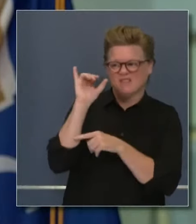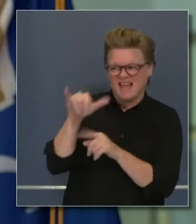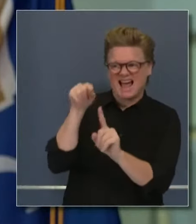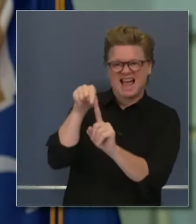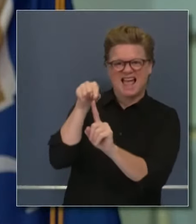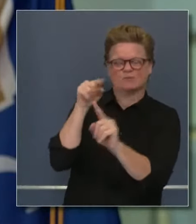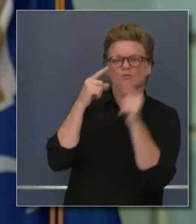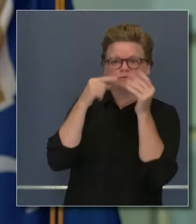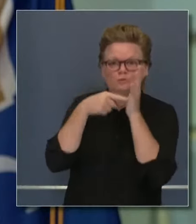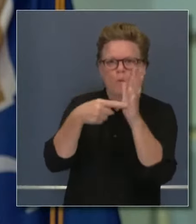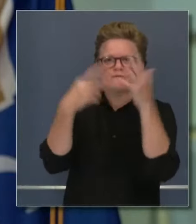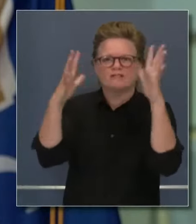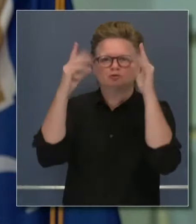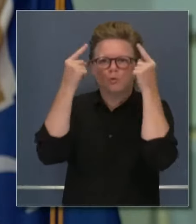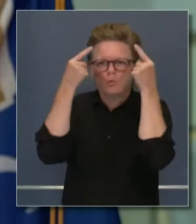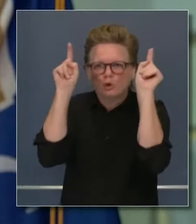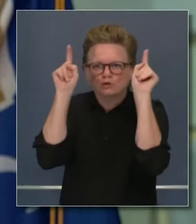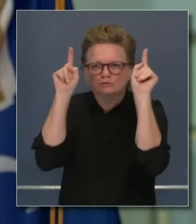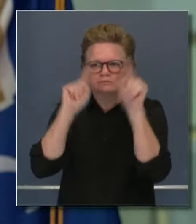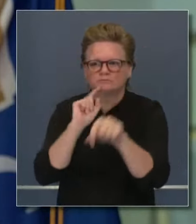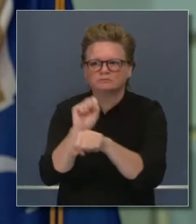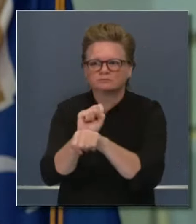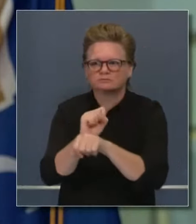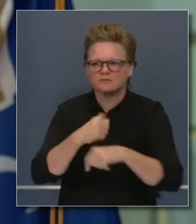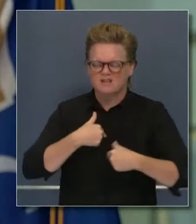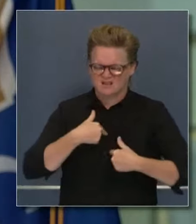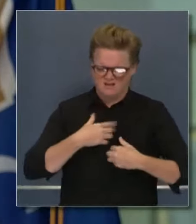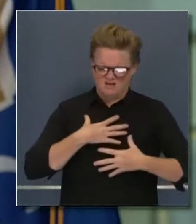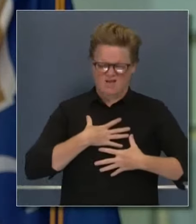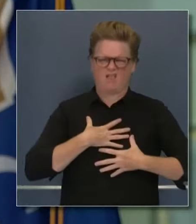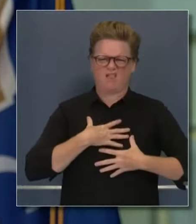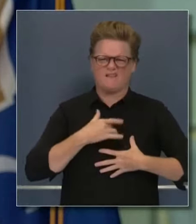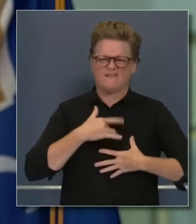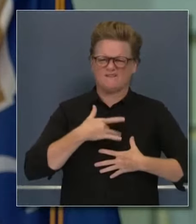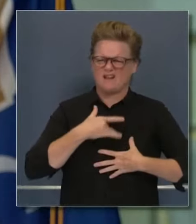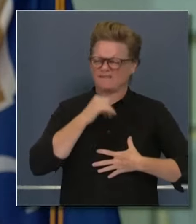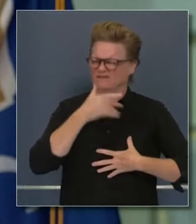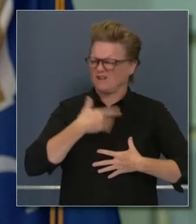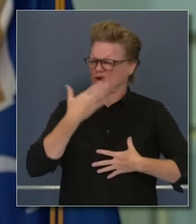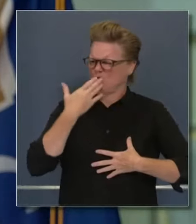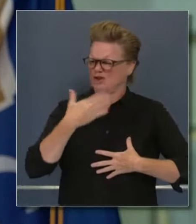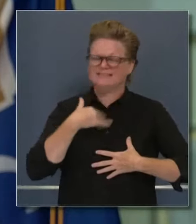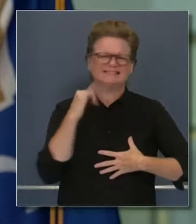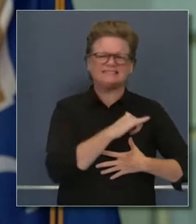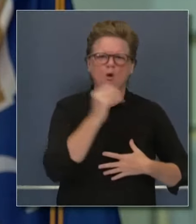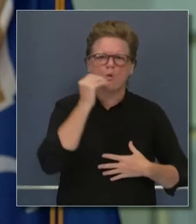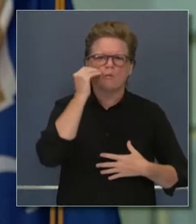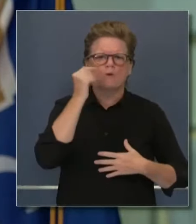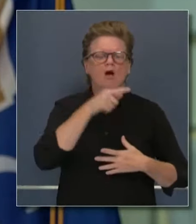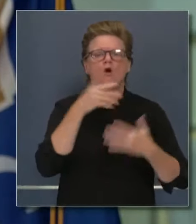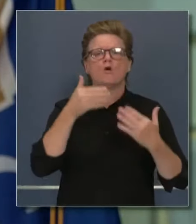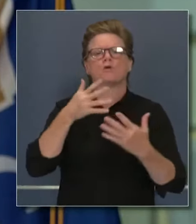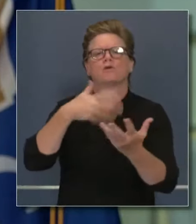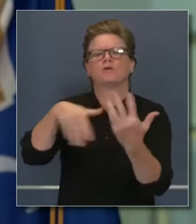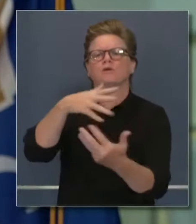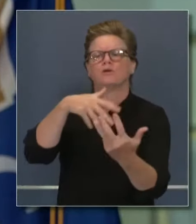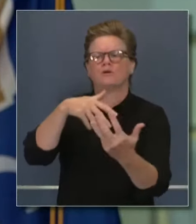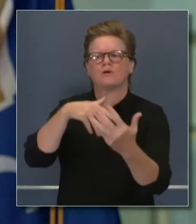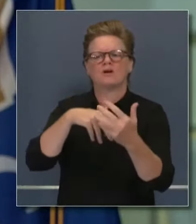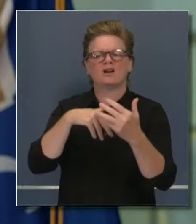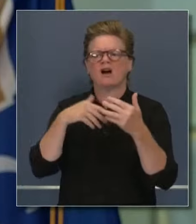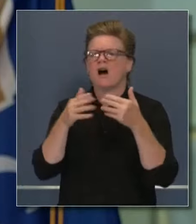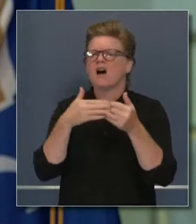any symptoms, stay home, try to stay away from others so we don't spread, whether it's COVID, the flu, or anything else, and we keep